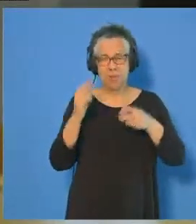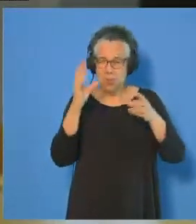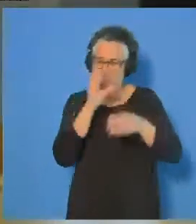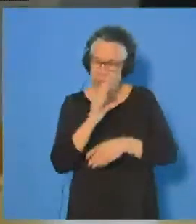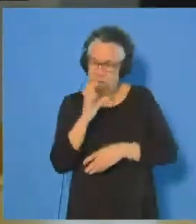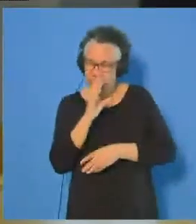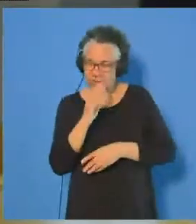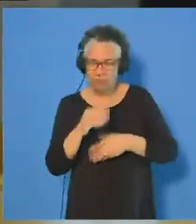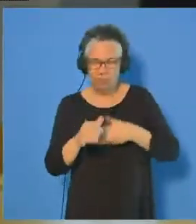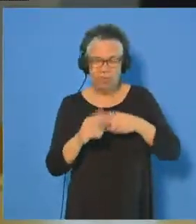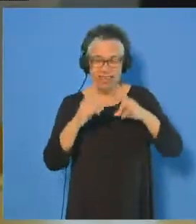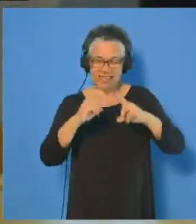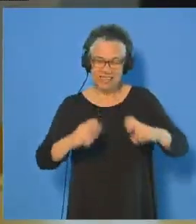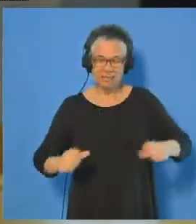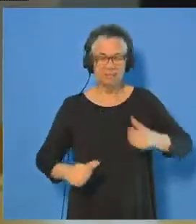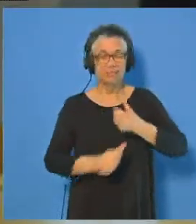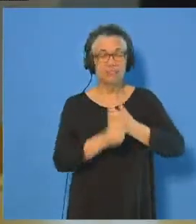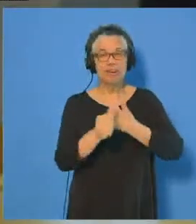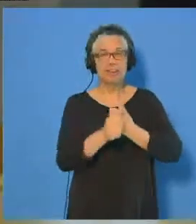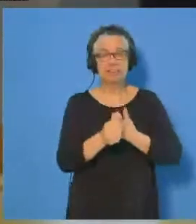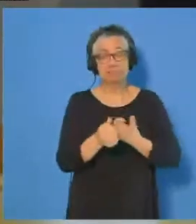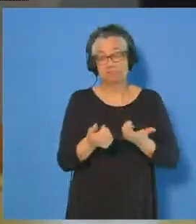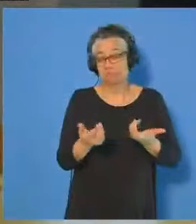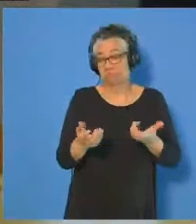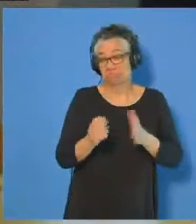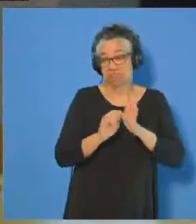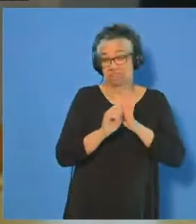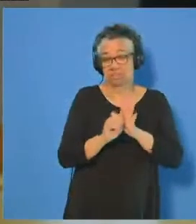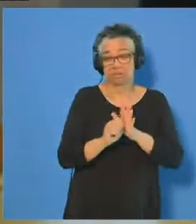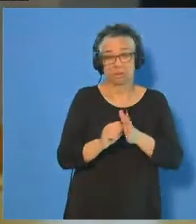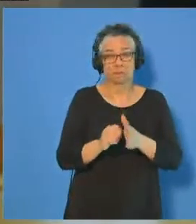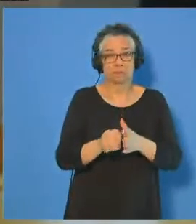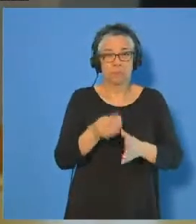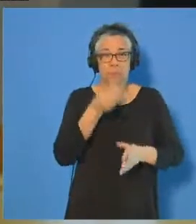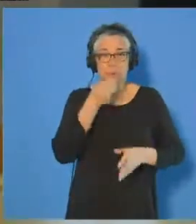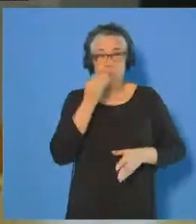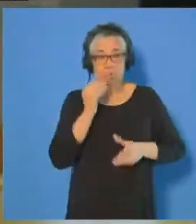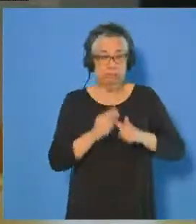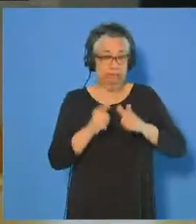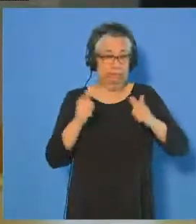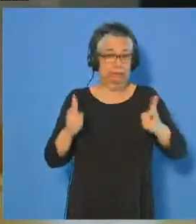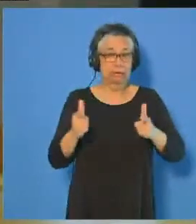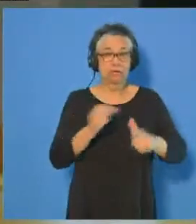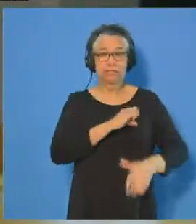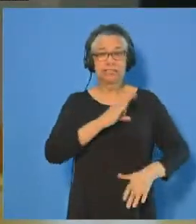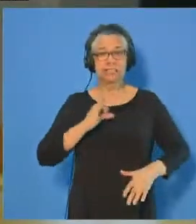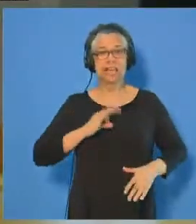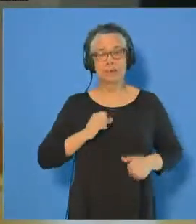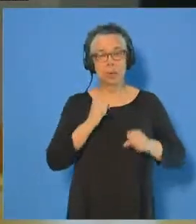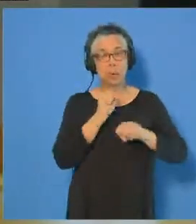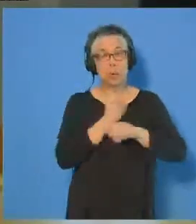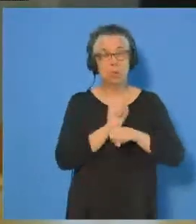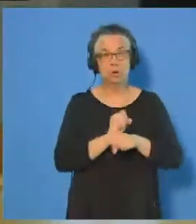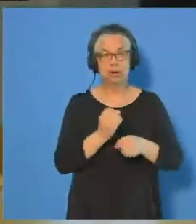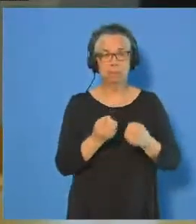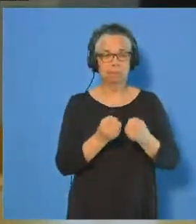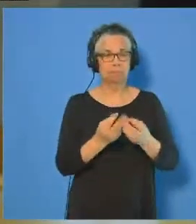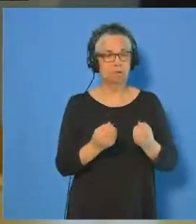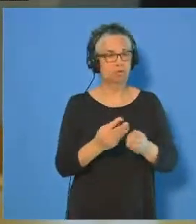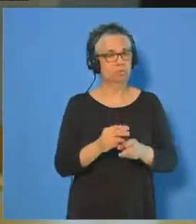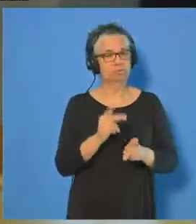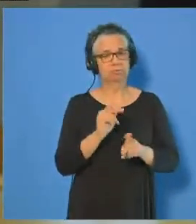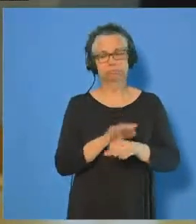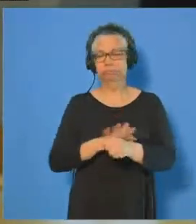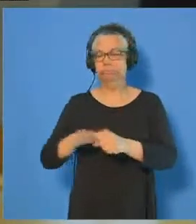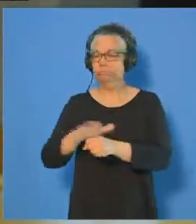these decisions, such as the homes where there are a large proportion of staff who have worked in multiple facilities,